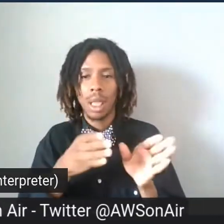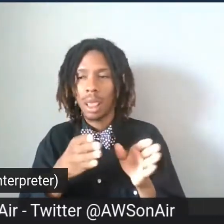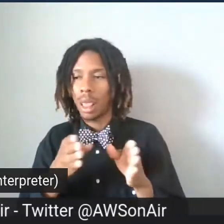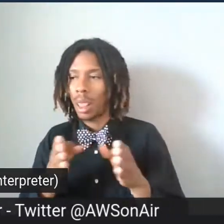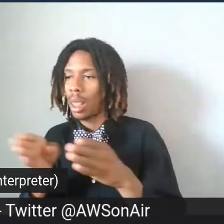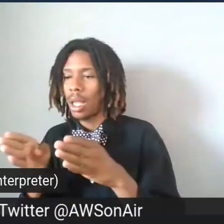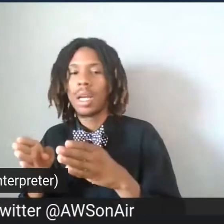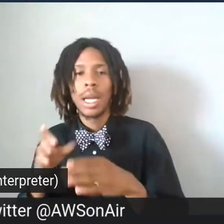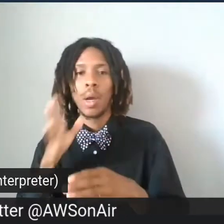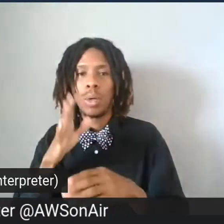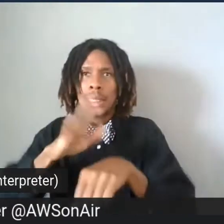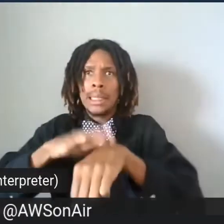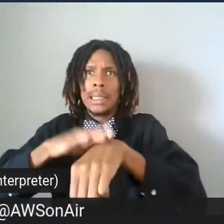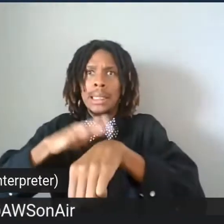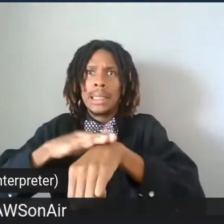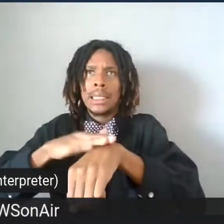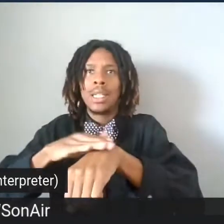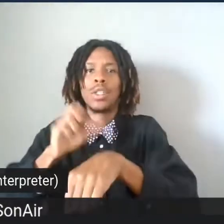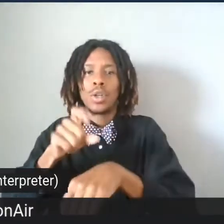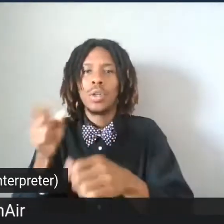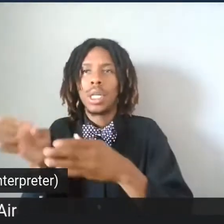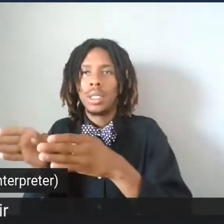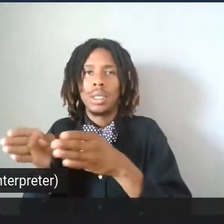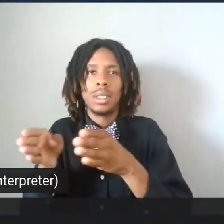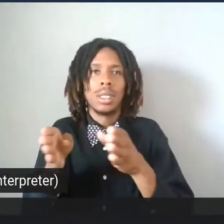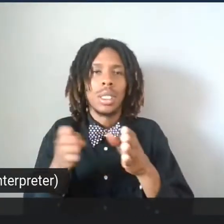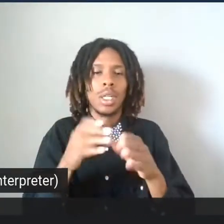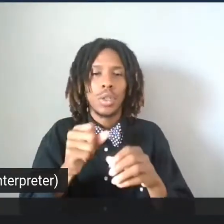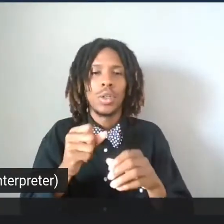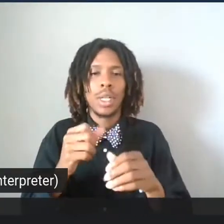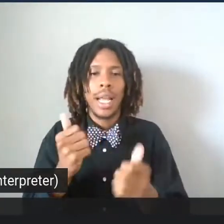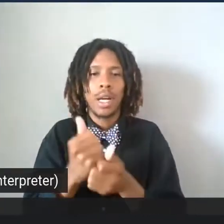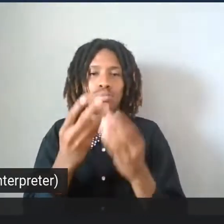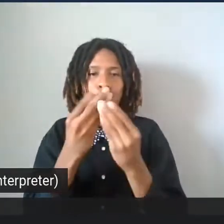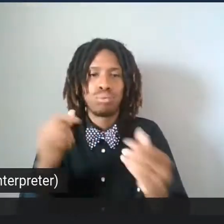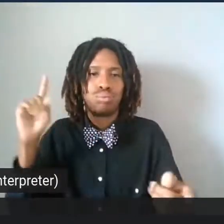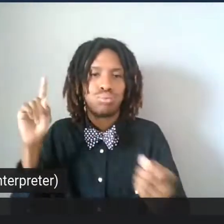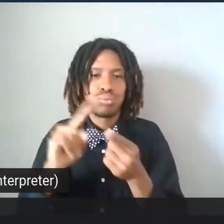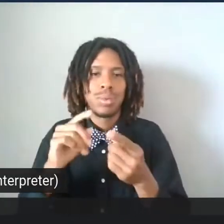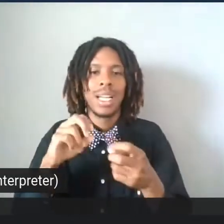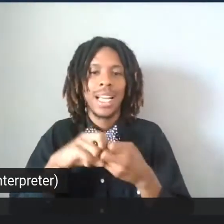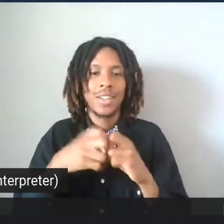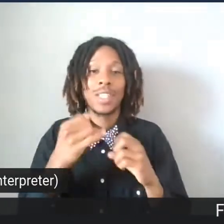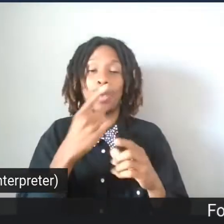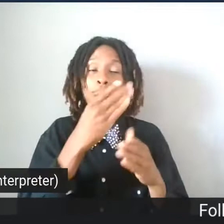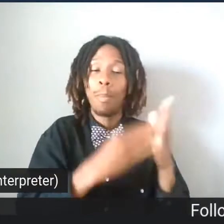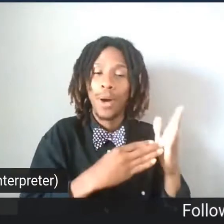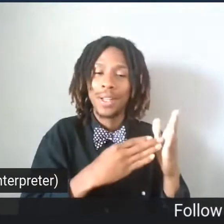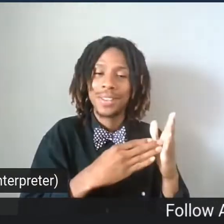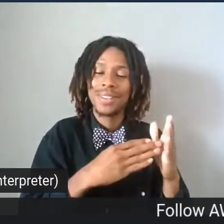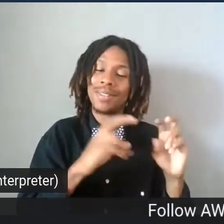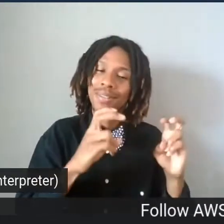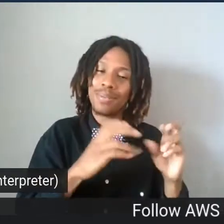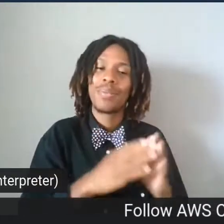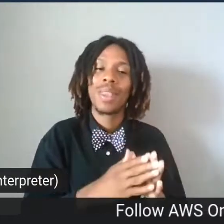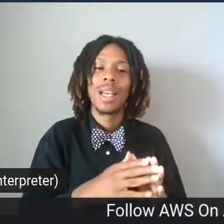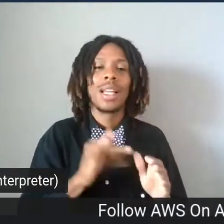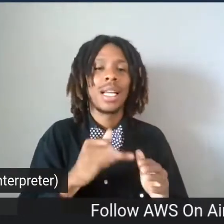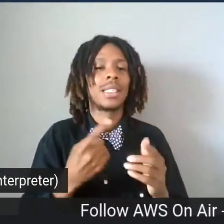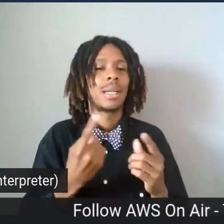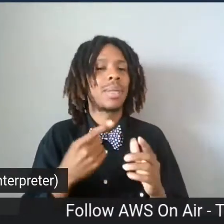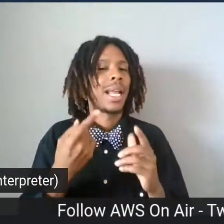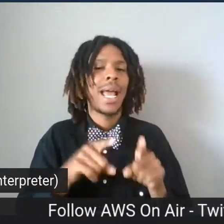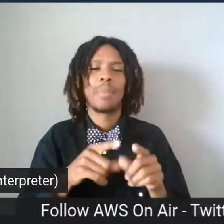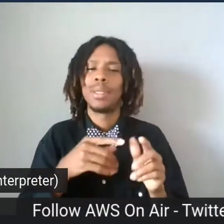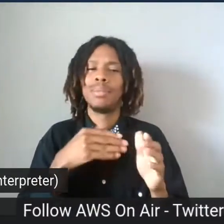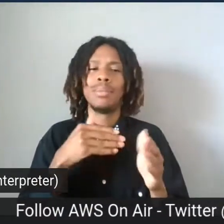give you an alert so that you can take proper mitigation actions. So that's one side of the picture. And this is something that happens continuously. You